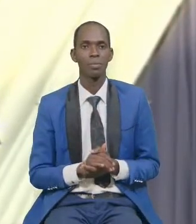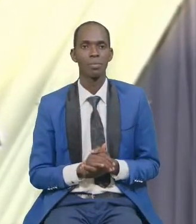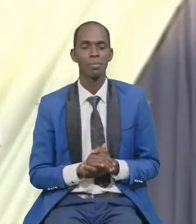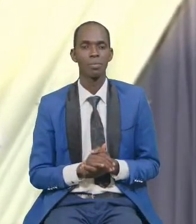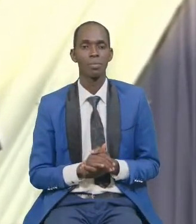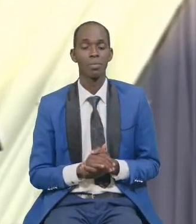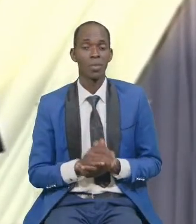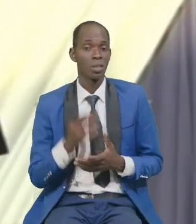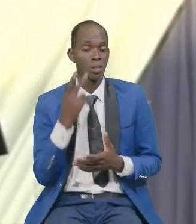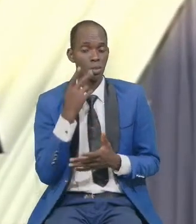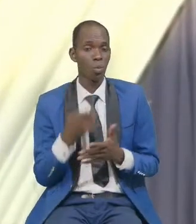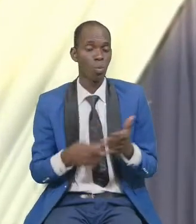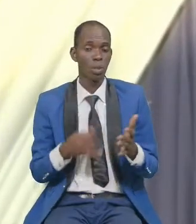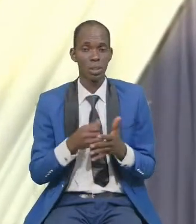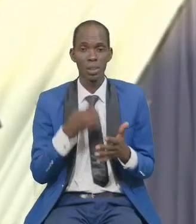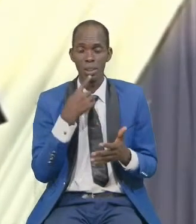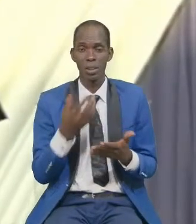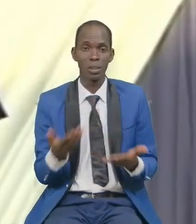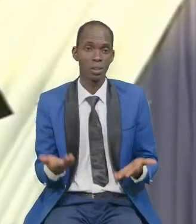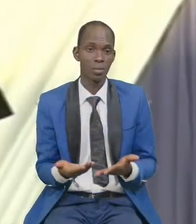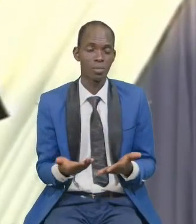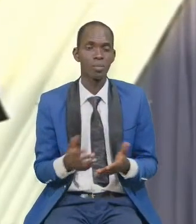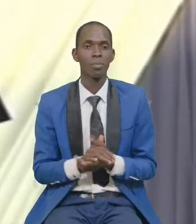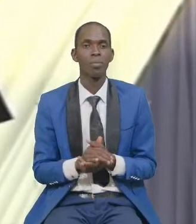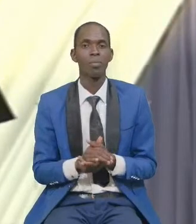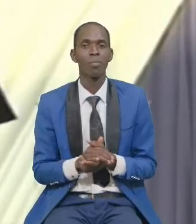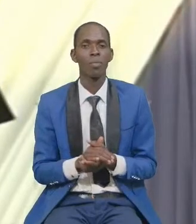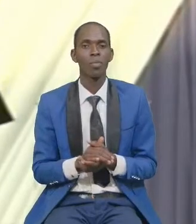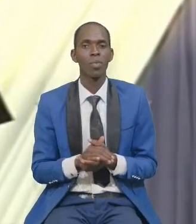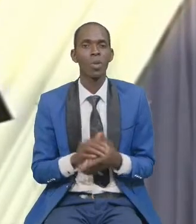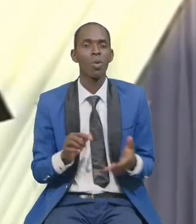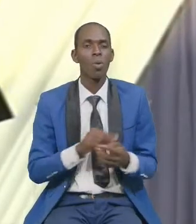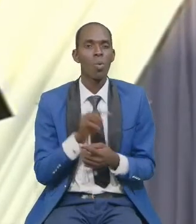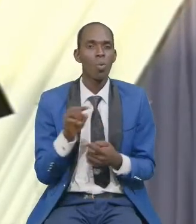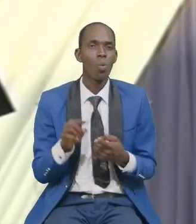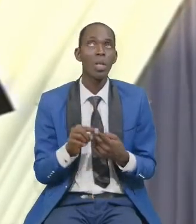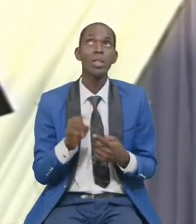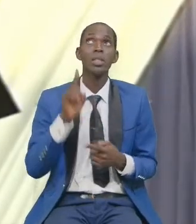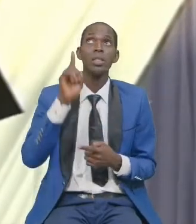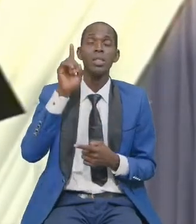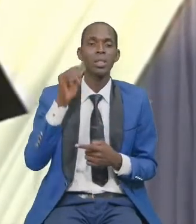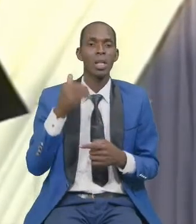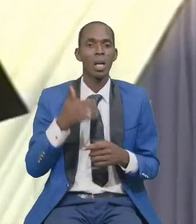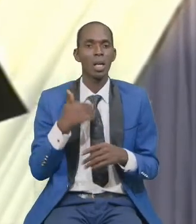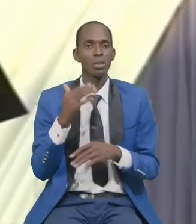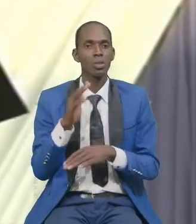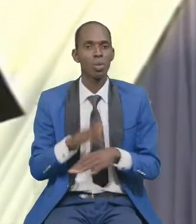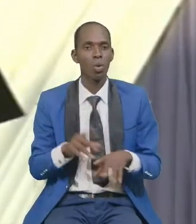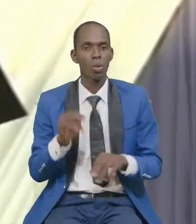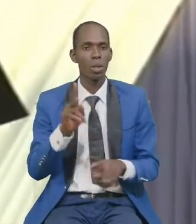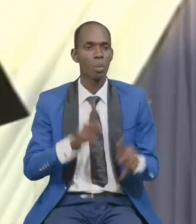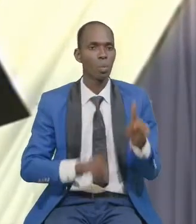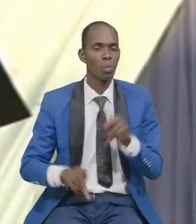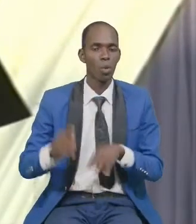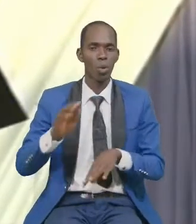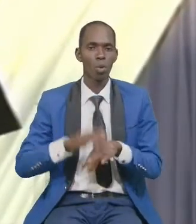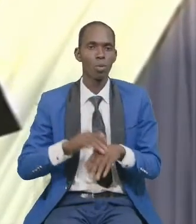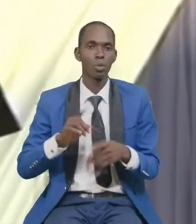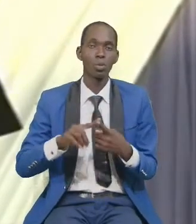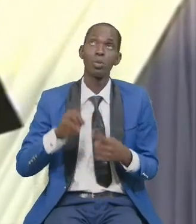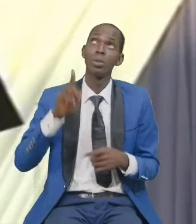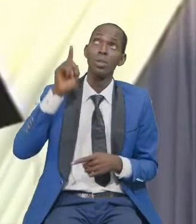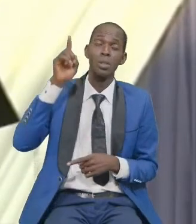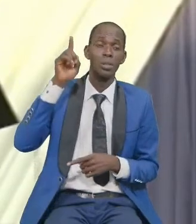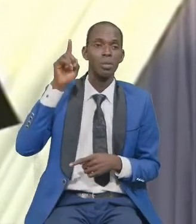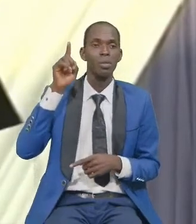34. Here's what it says. When he had called the people unto him